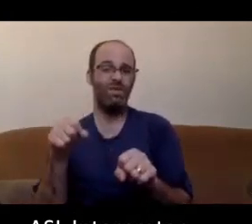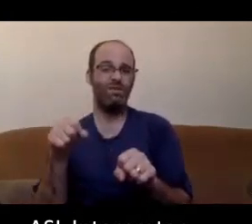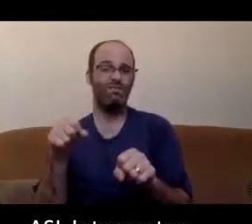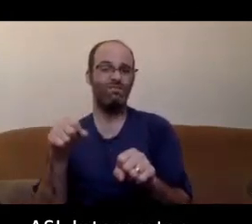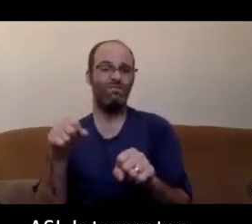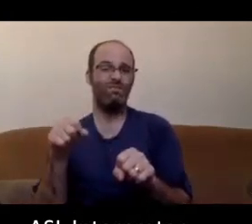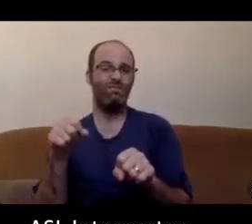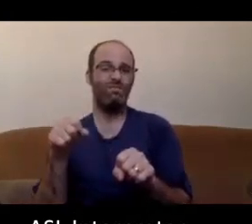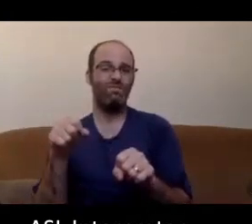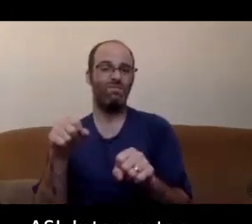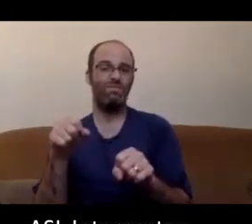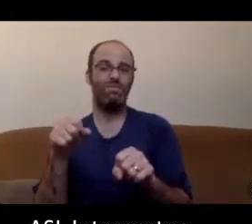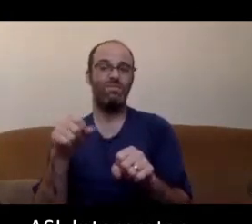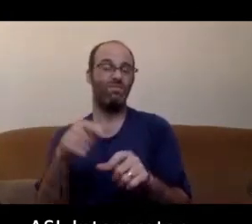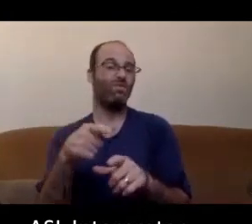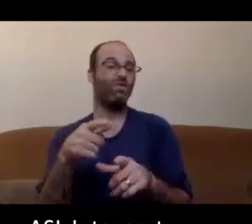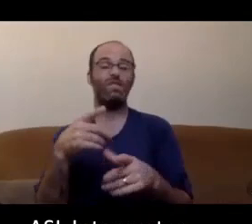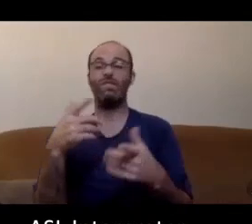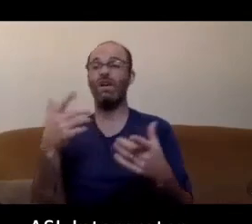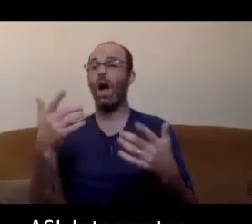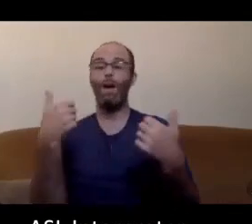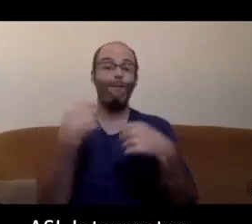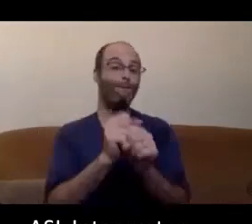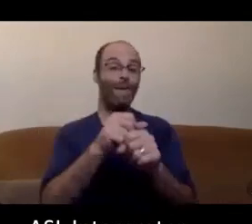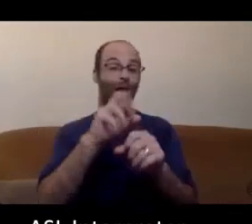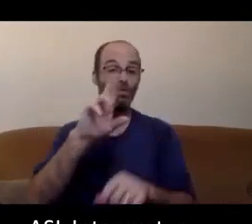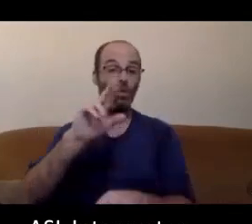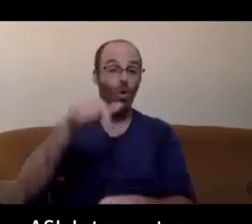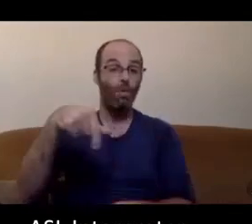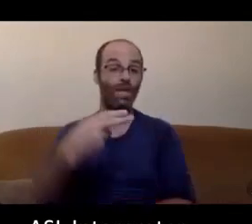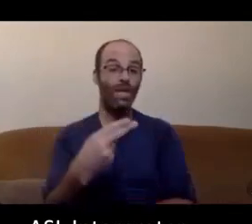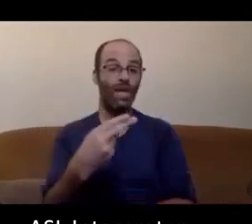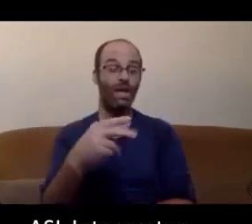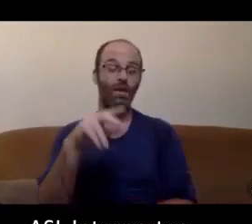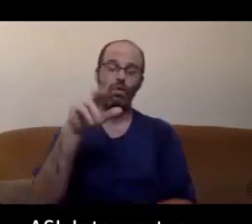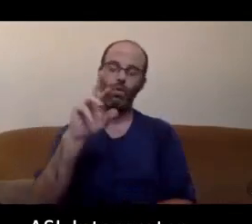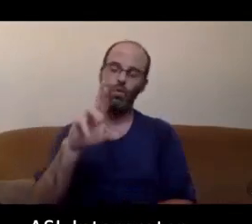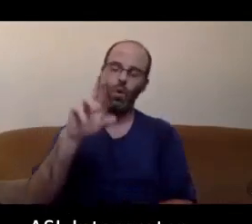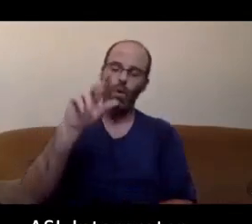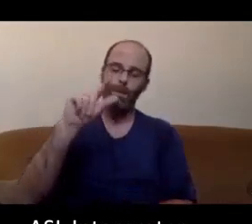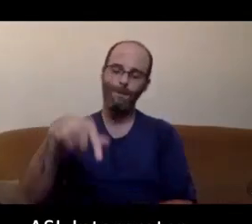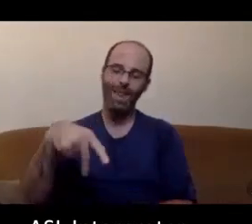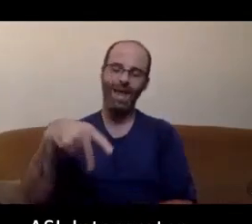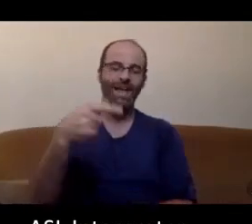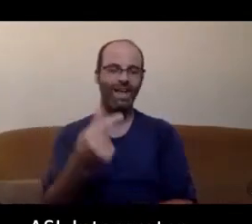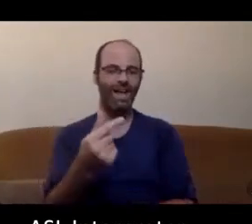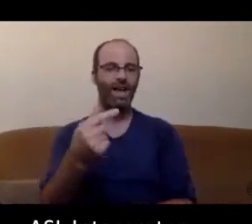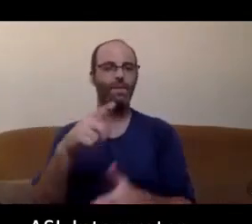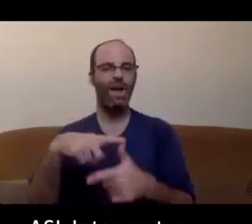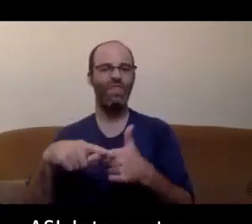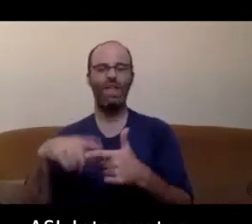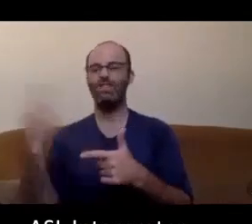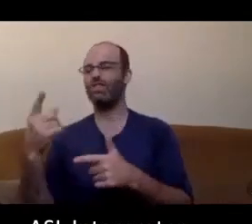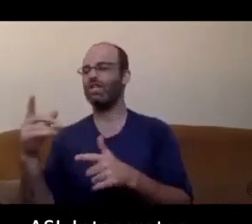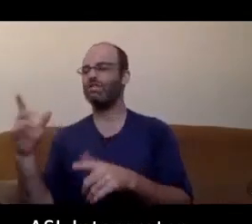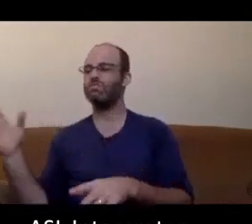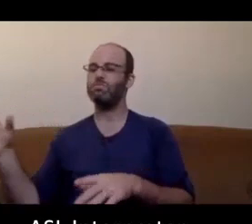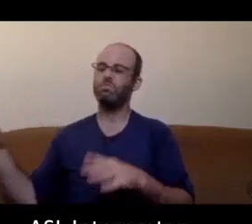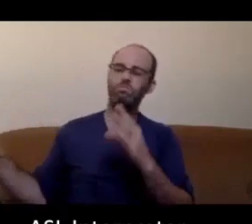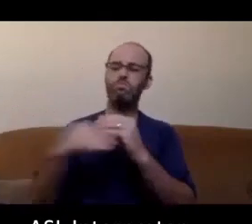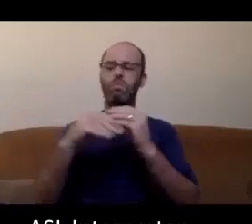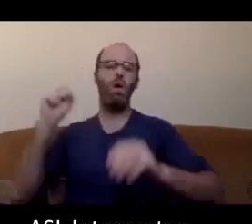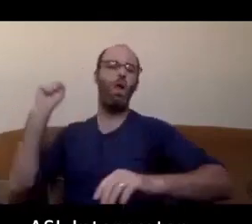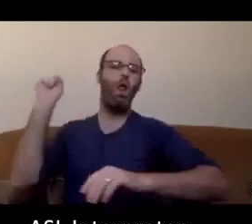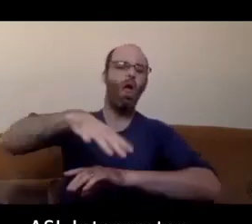learning in the middle of the role-playing game, but we had to make it completely integral to the whole system and the lore